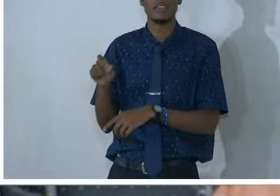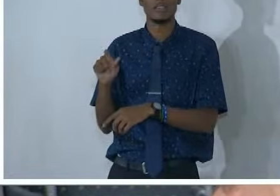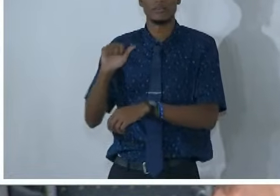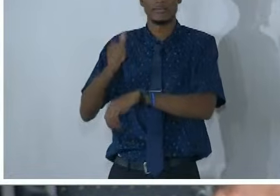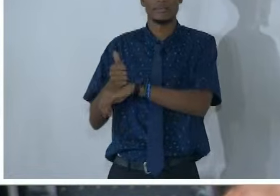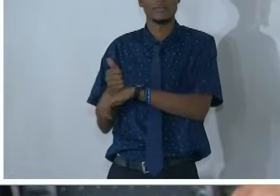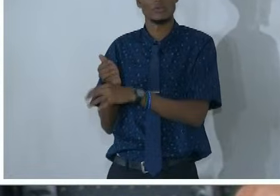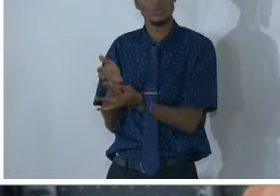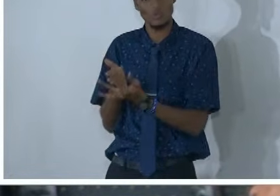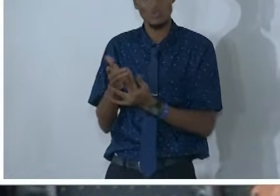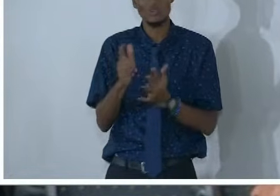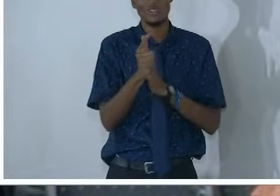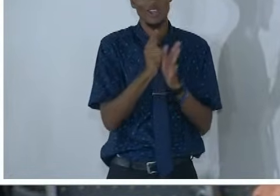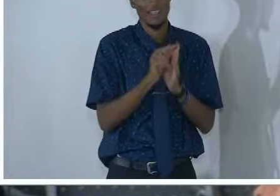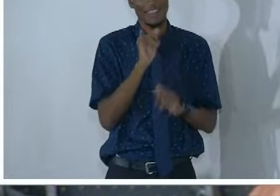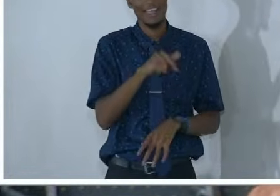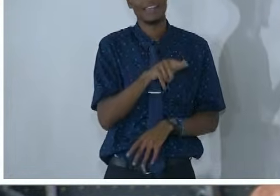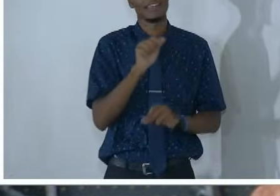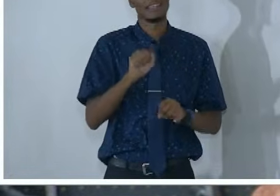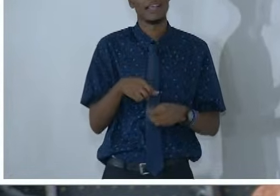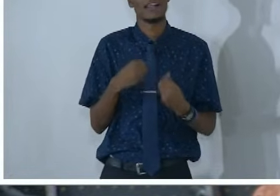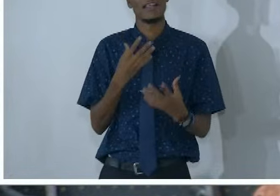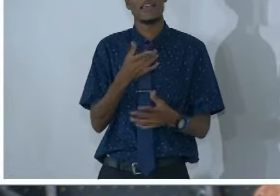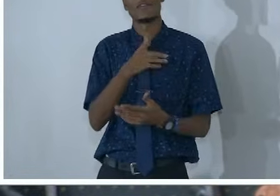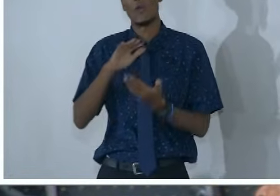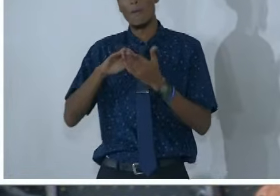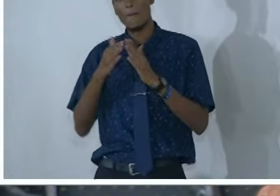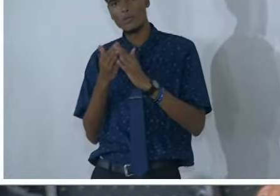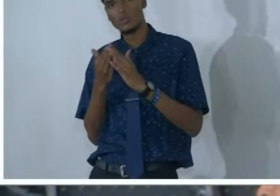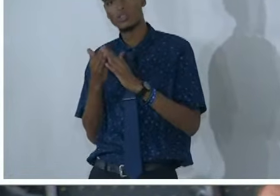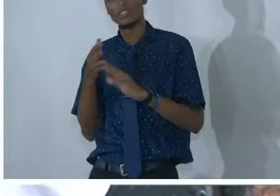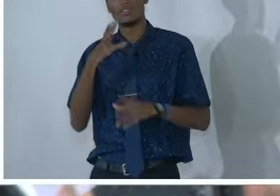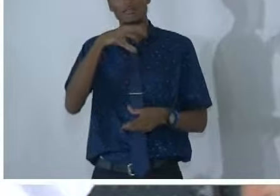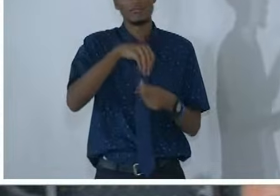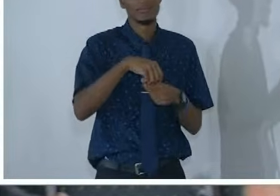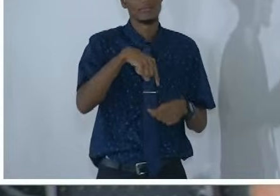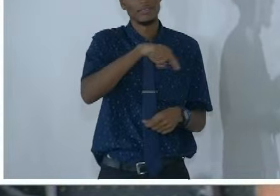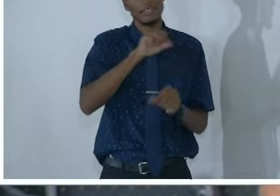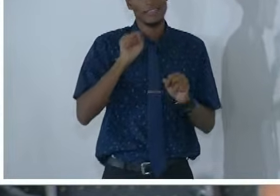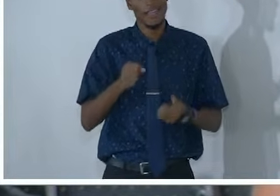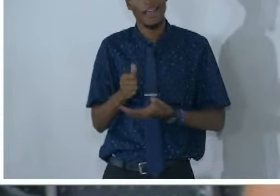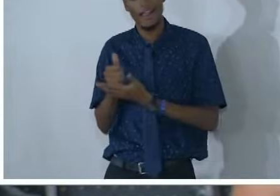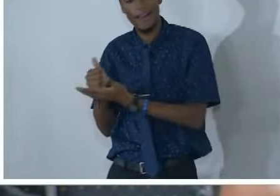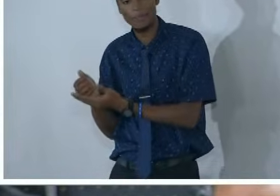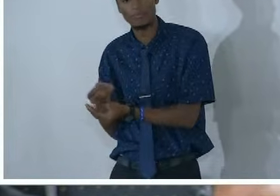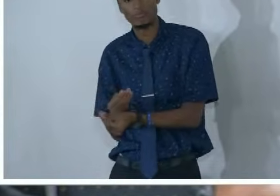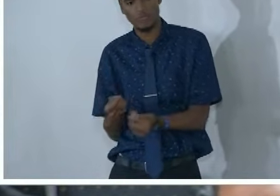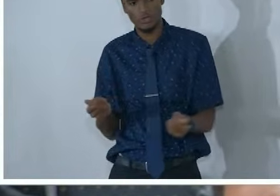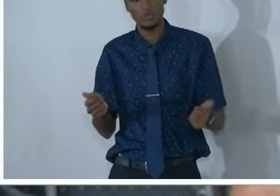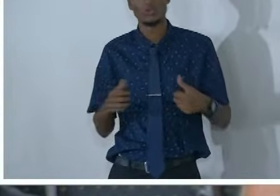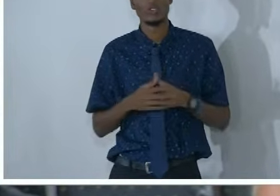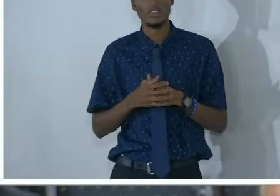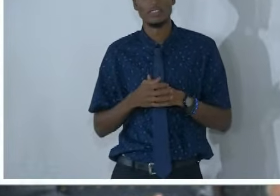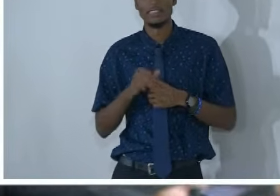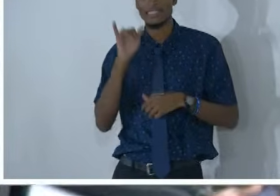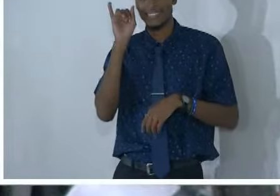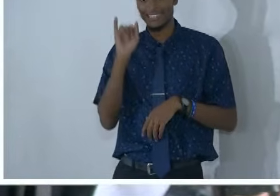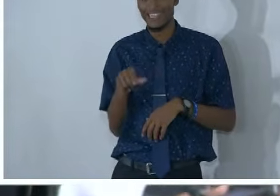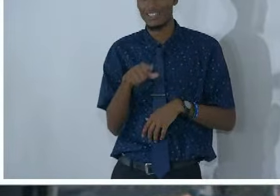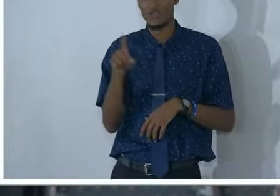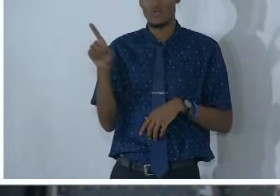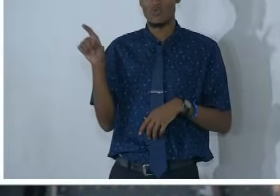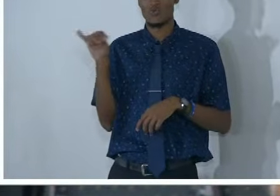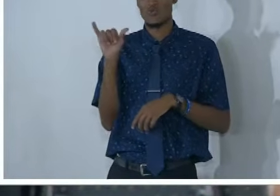teeth to community-based intervention and community-based resolution. And from a public